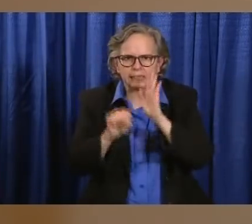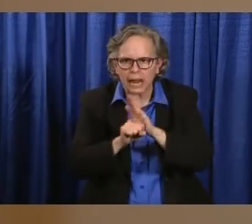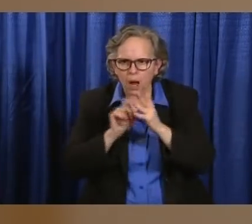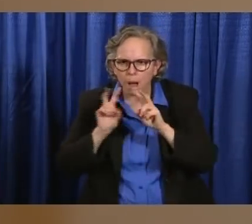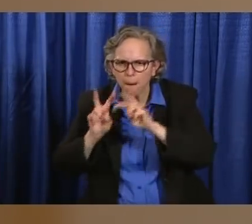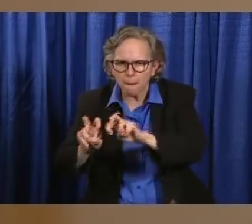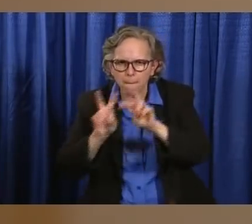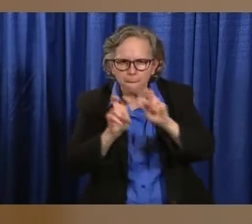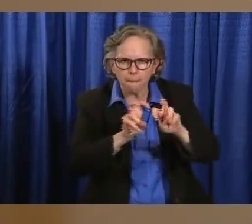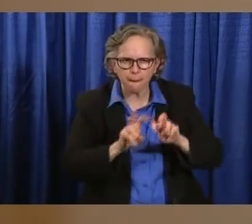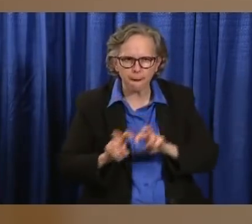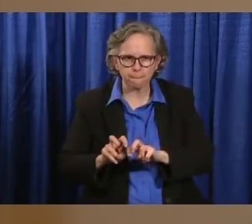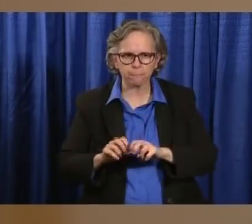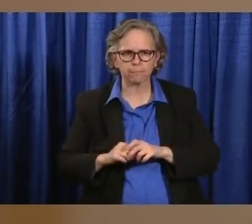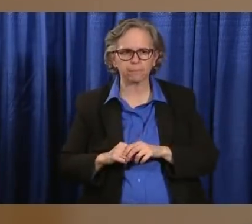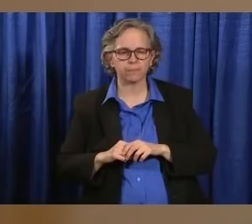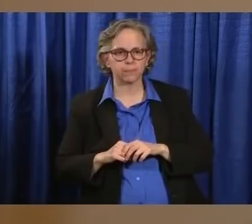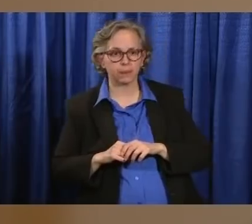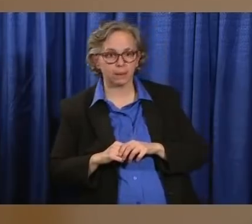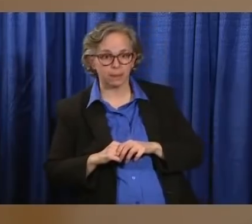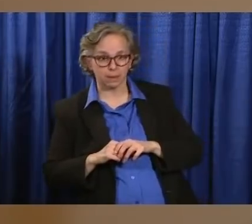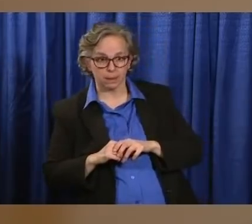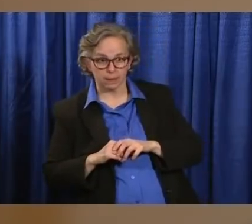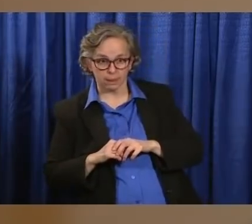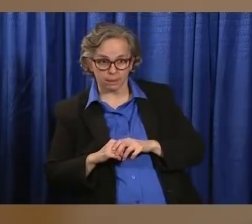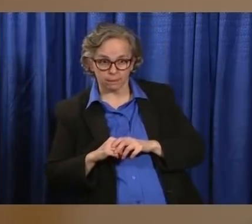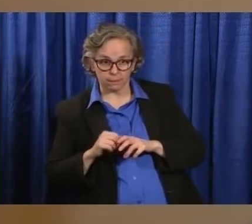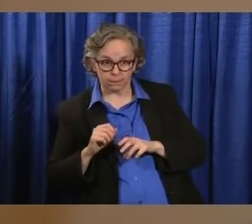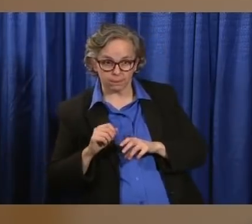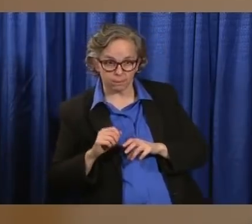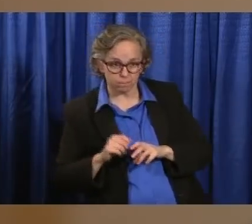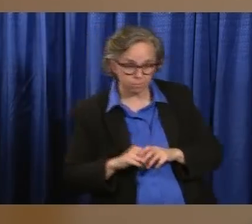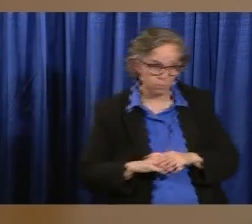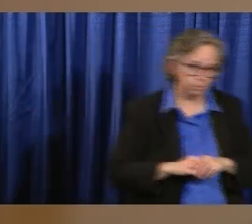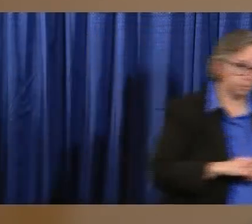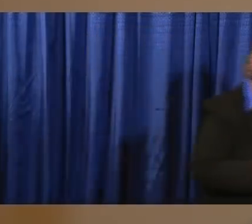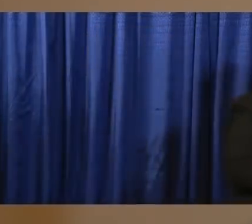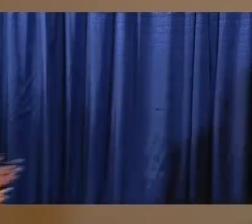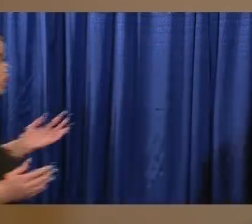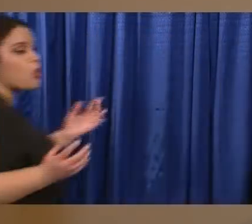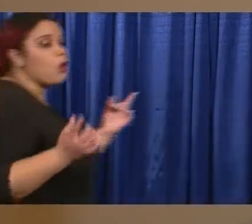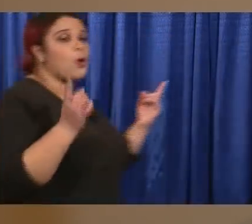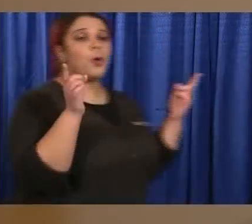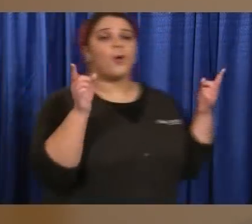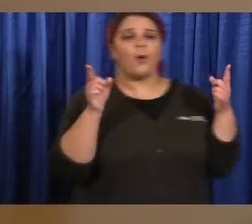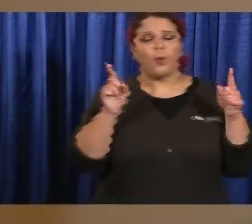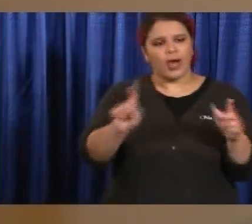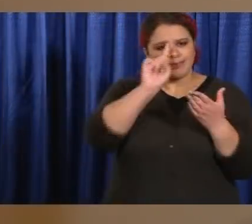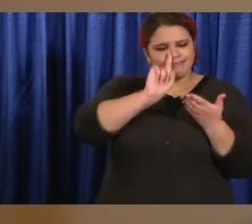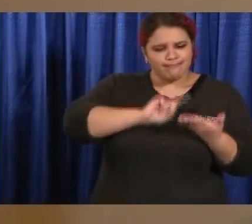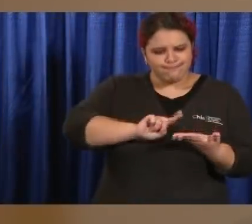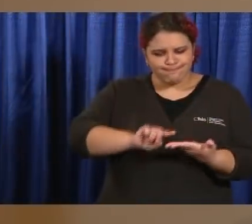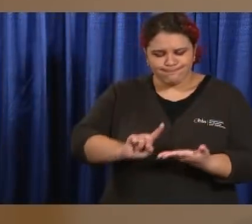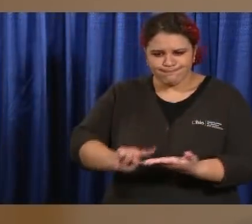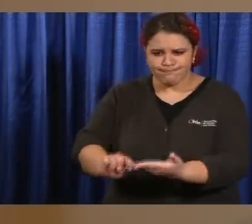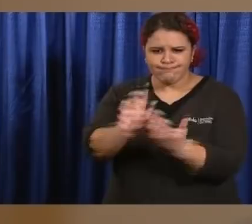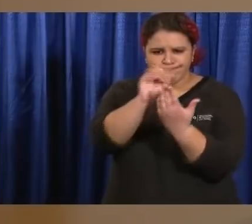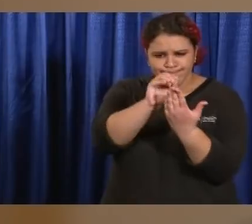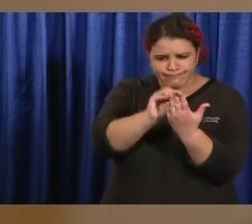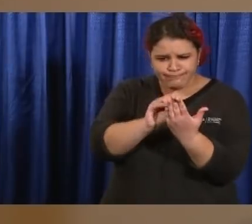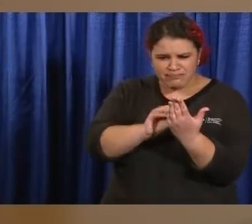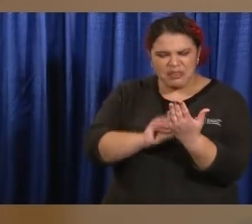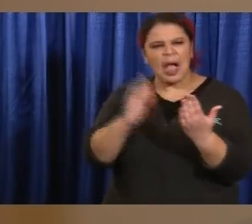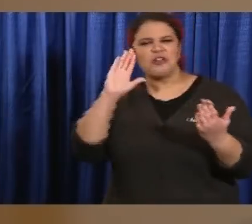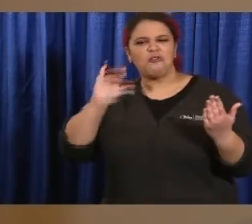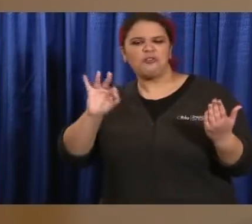inventory collected, I don't know if Florida does it. For example, they have a data where they break it down by hospital.